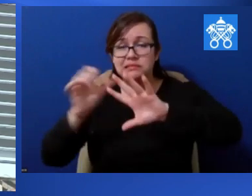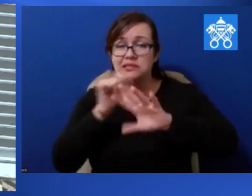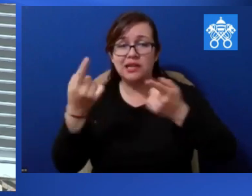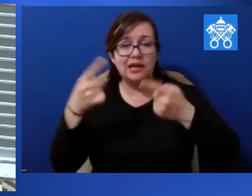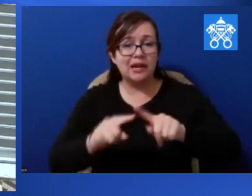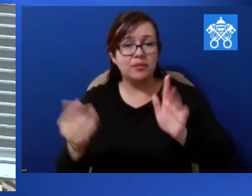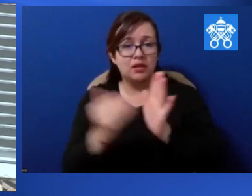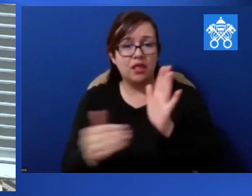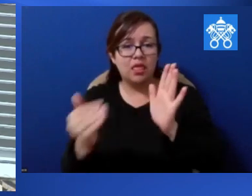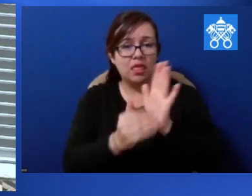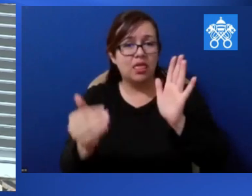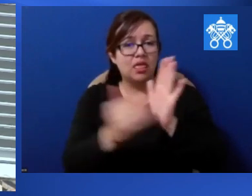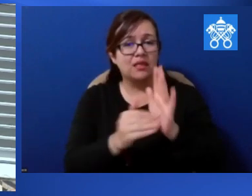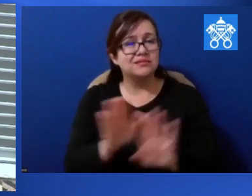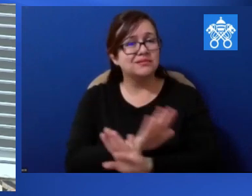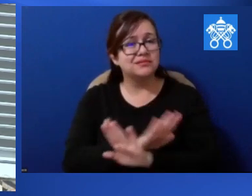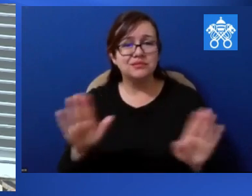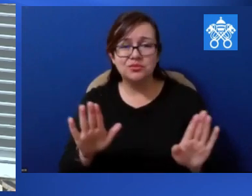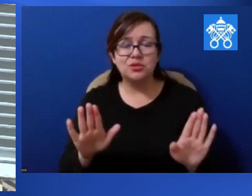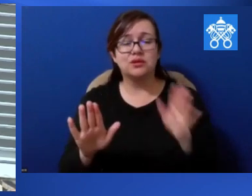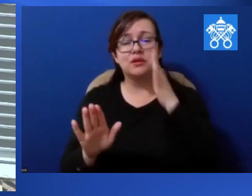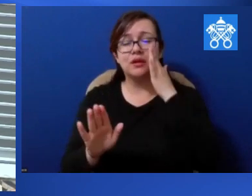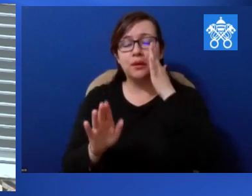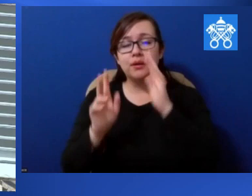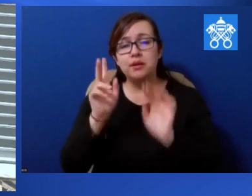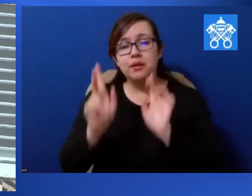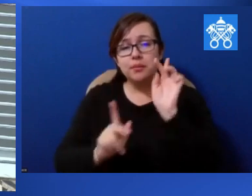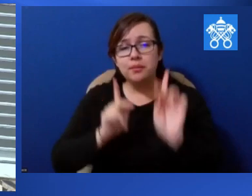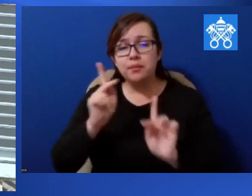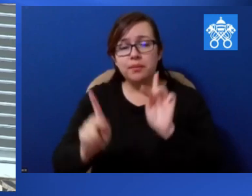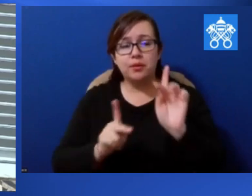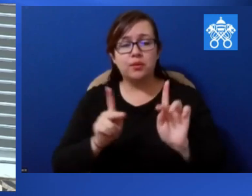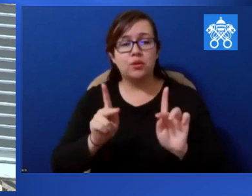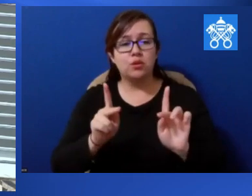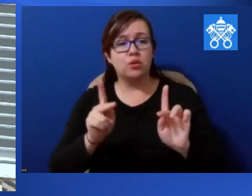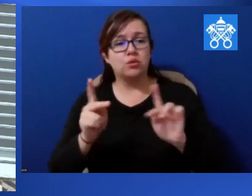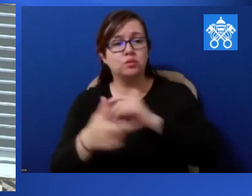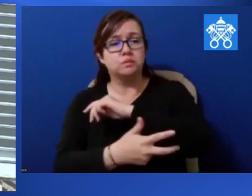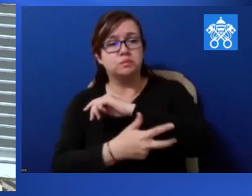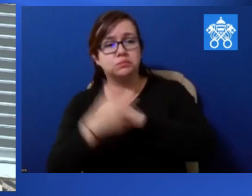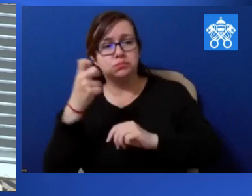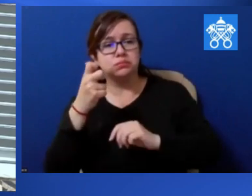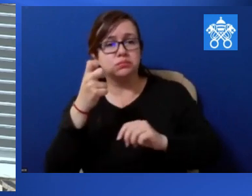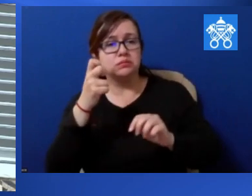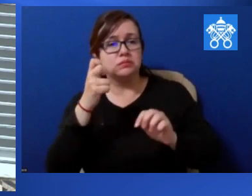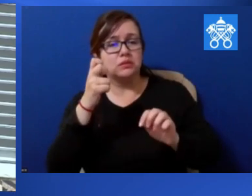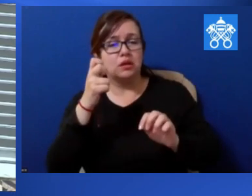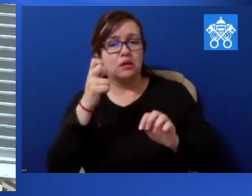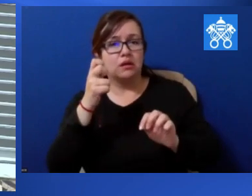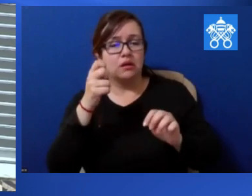repeated. Those who traffic in human persons, may they be stopped.